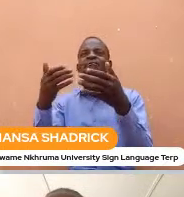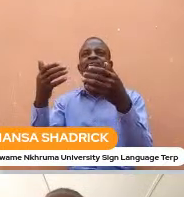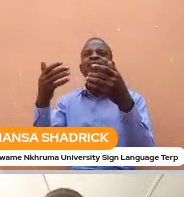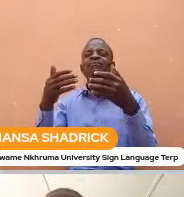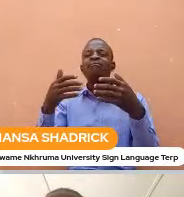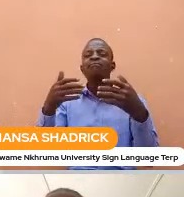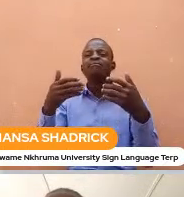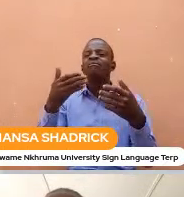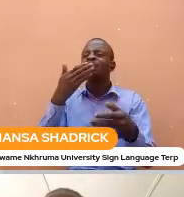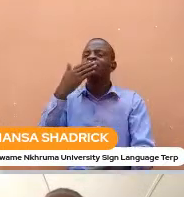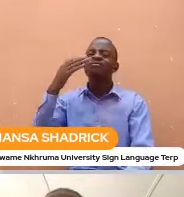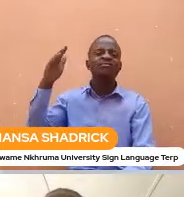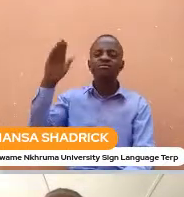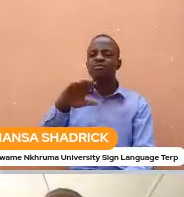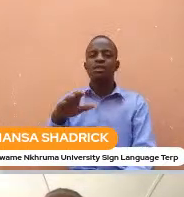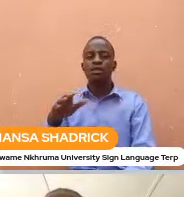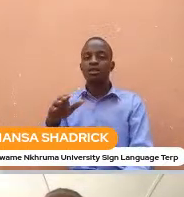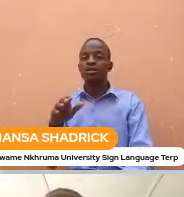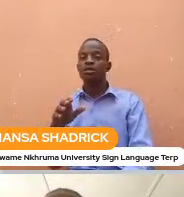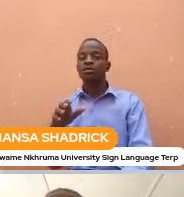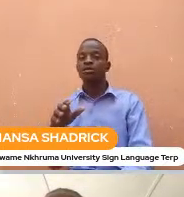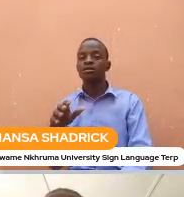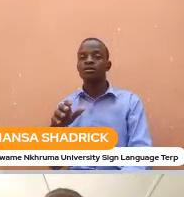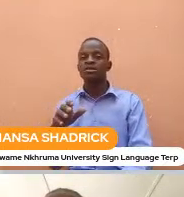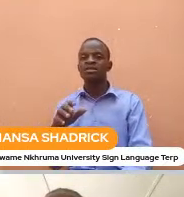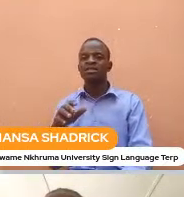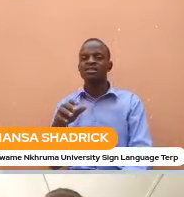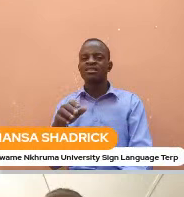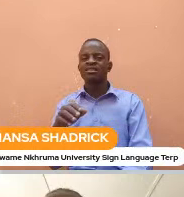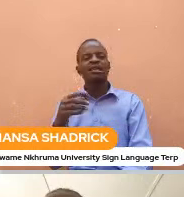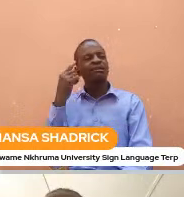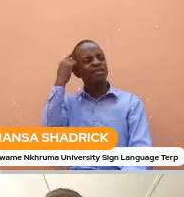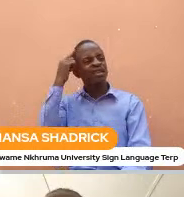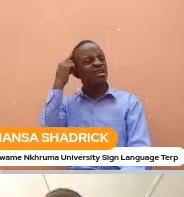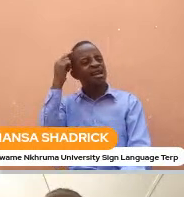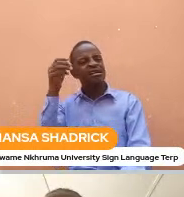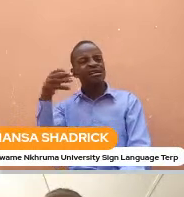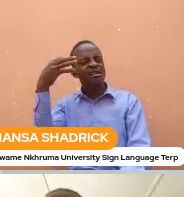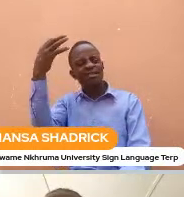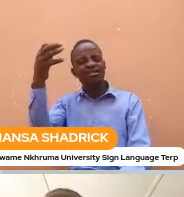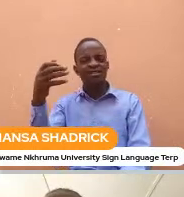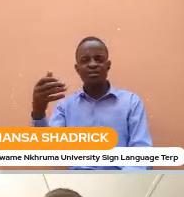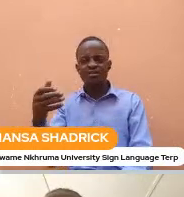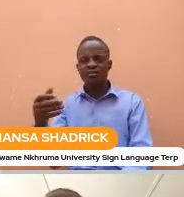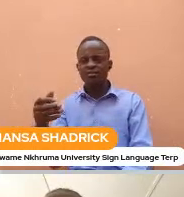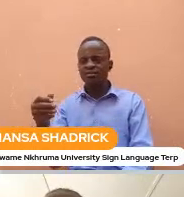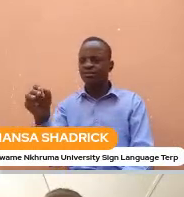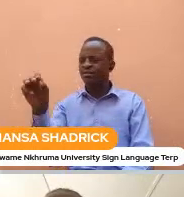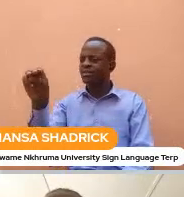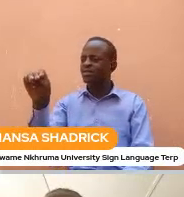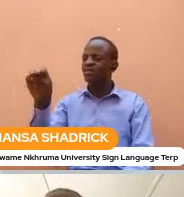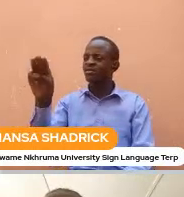term, you get that unexpected result. Mwape, you interact with young people. What are some of